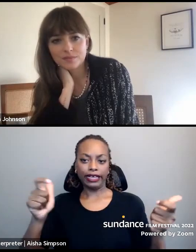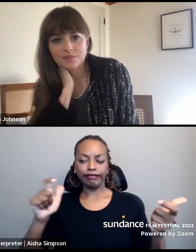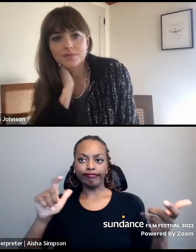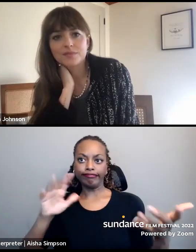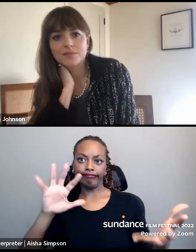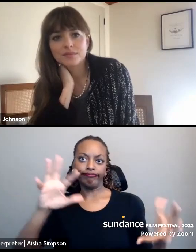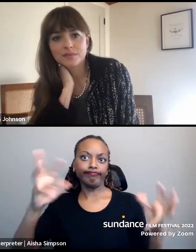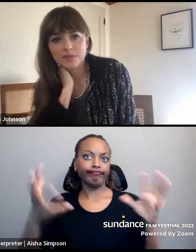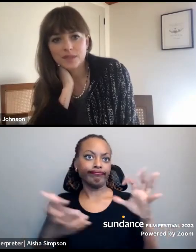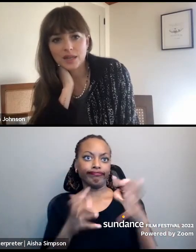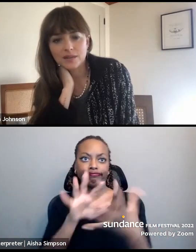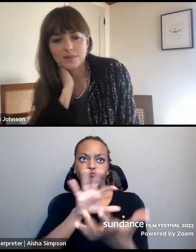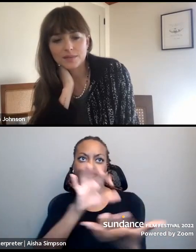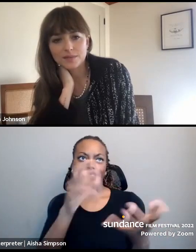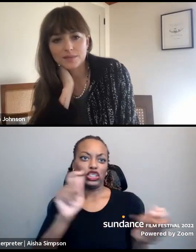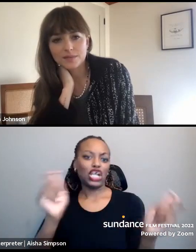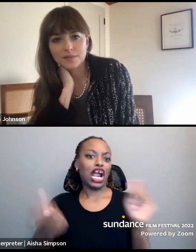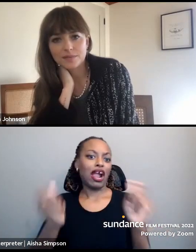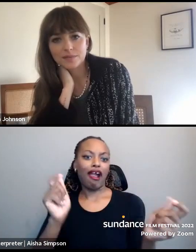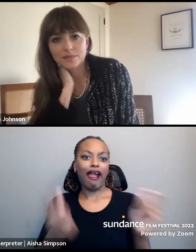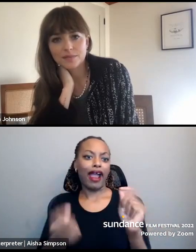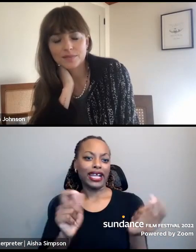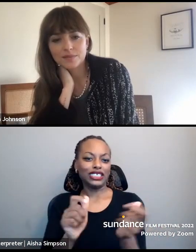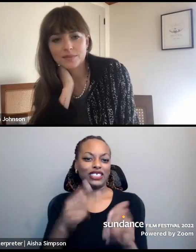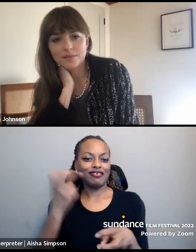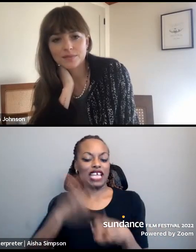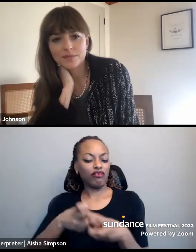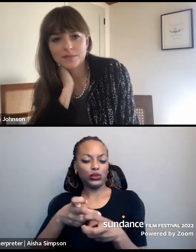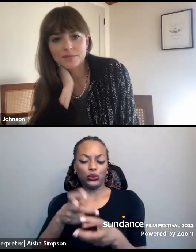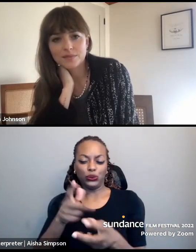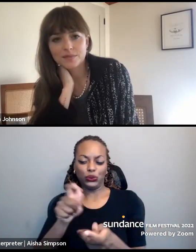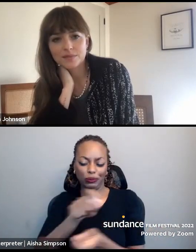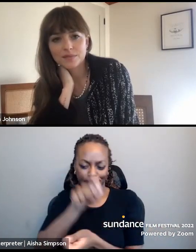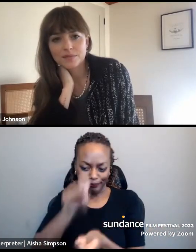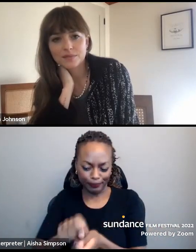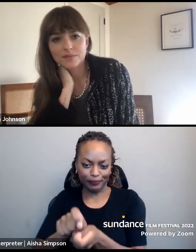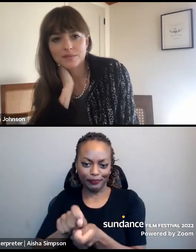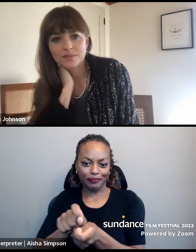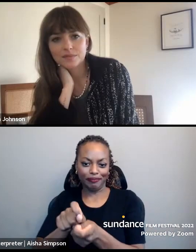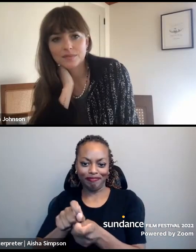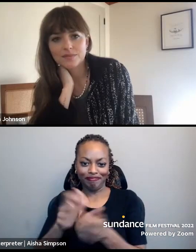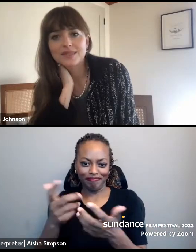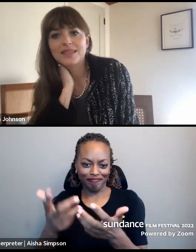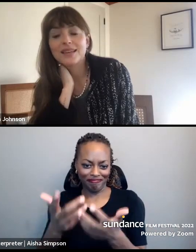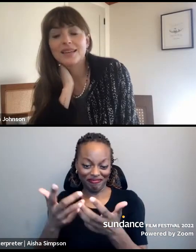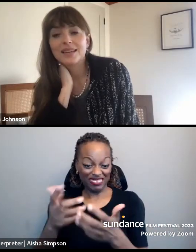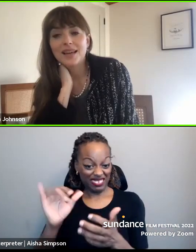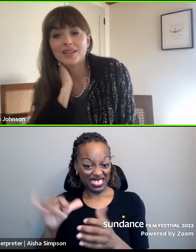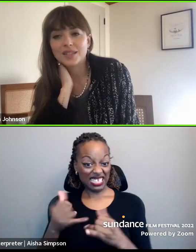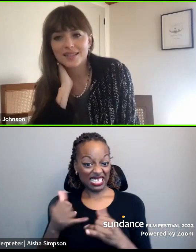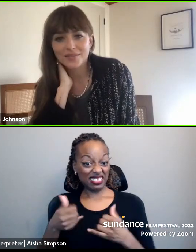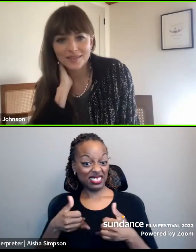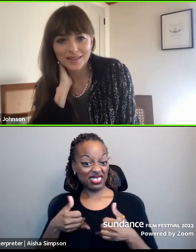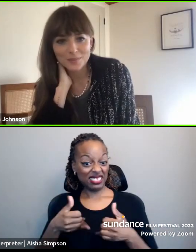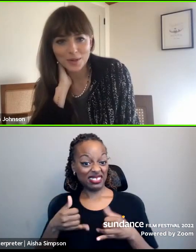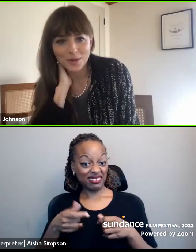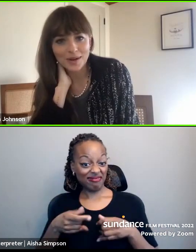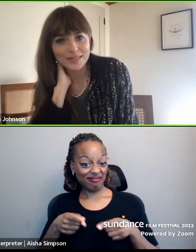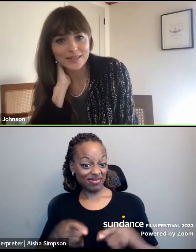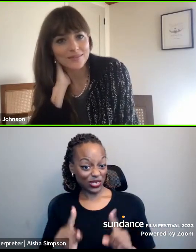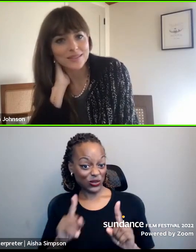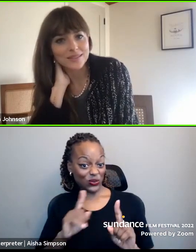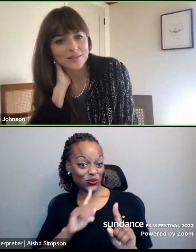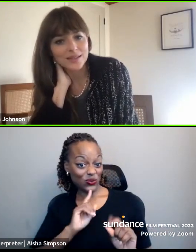latch onto thing. Does Yeah. that still feel true? Like, is that a sort of core tenet of how the two of you work together? Yeah, she's definitely the